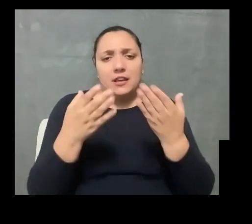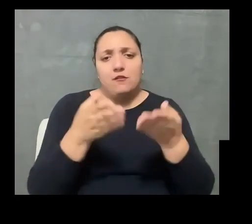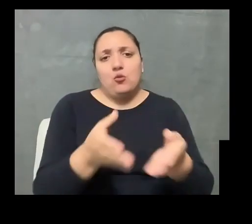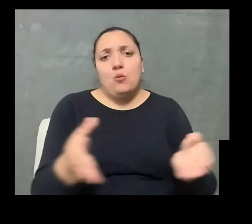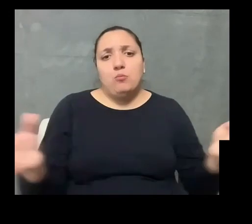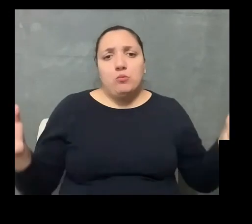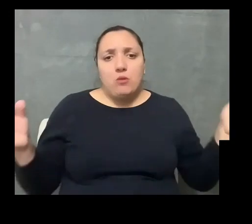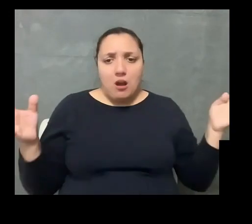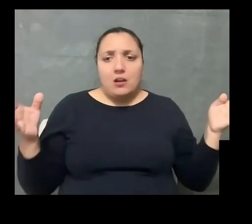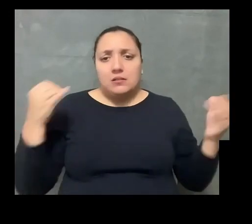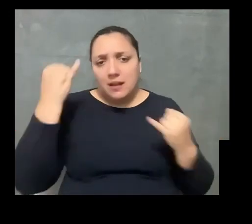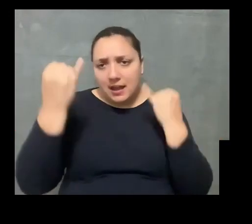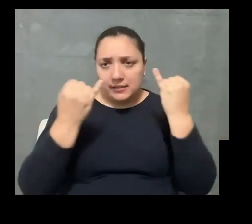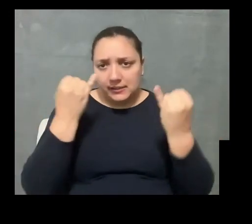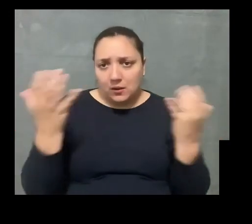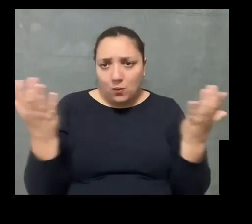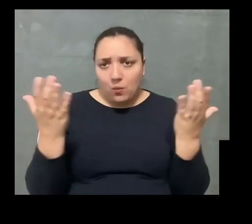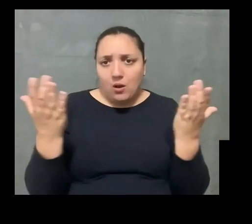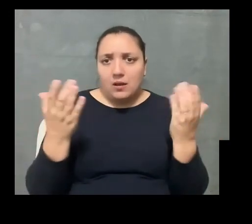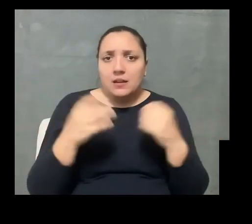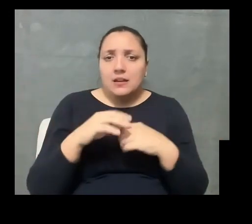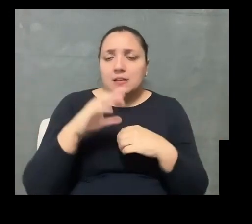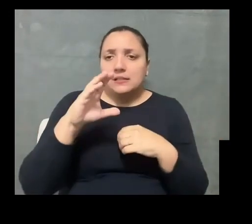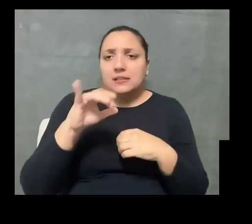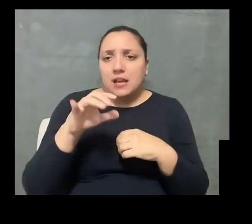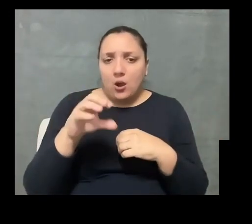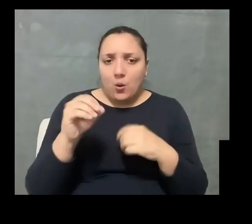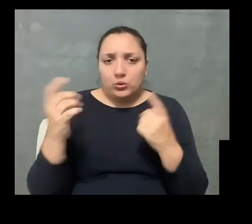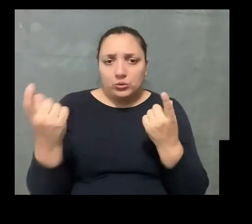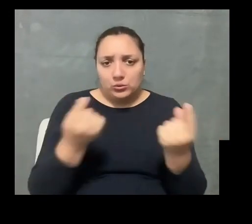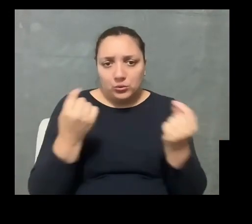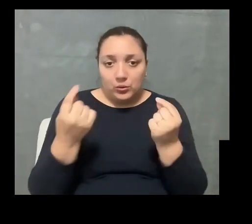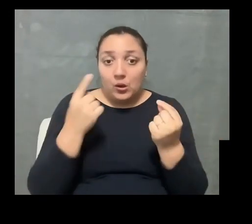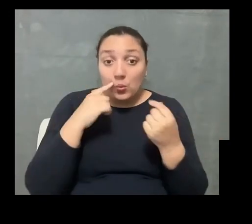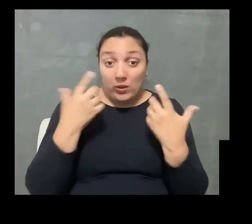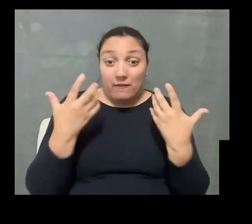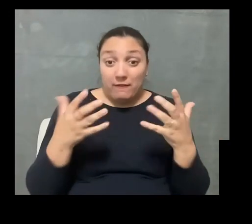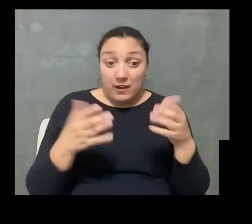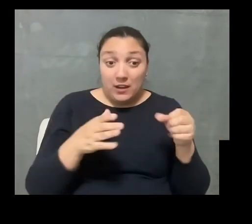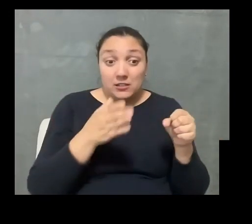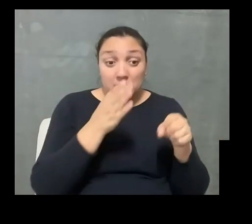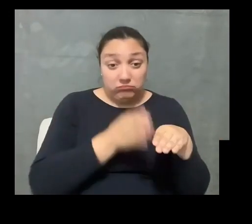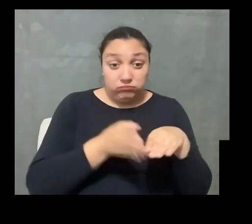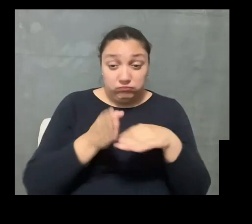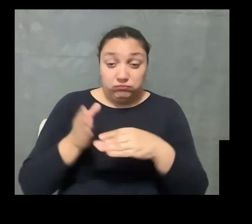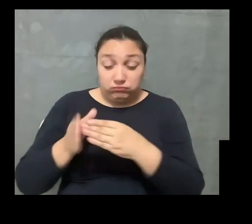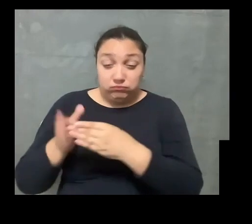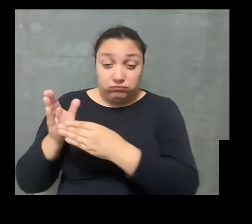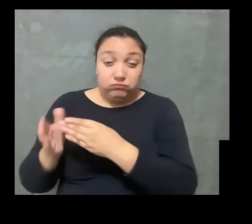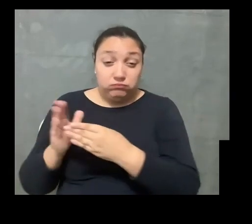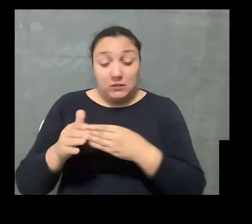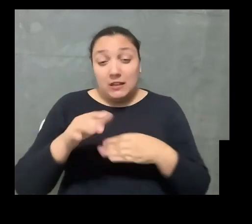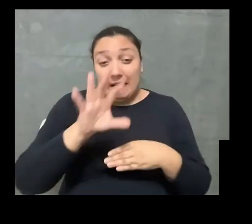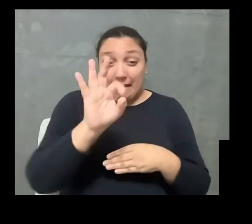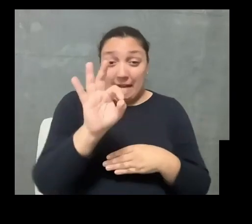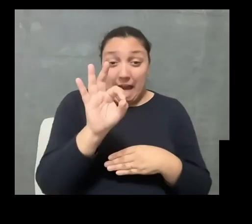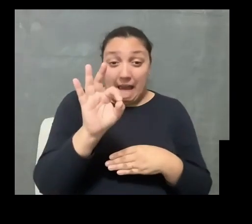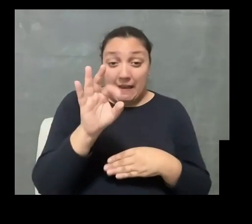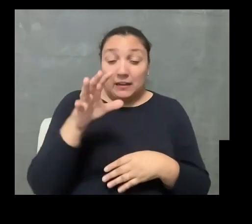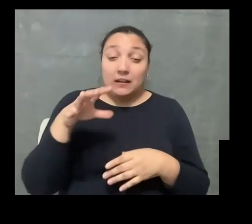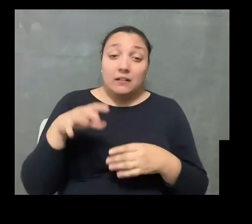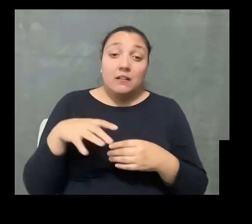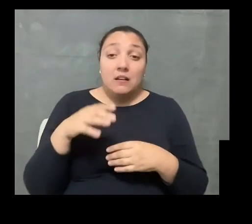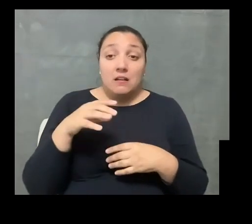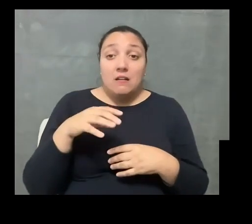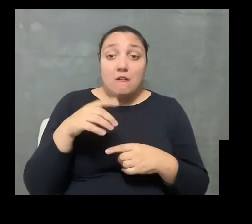engagement CAO is doing, we've completed 9 of 10 listening sessions. This is our last one. And the slides and the summary notes from